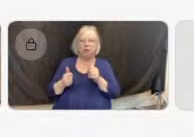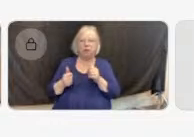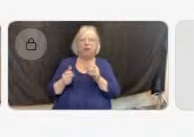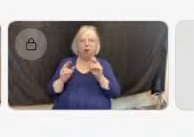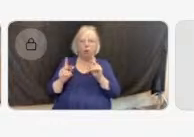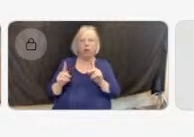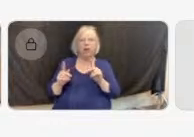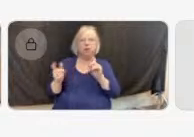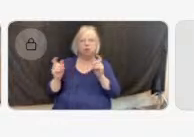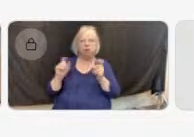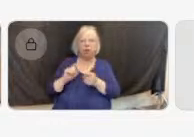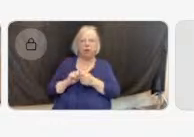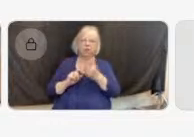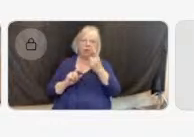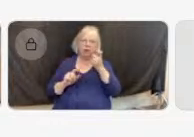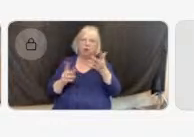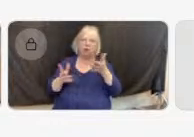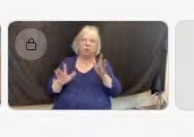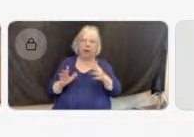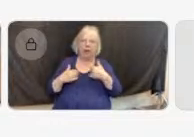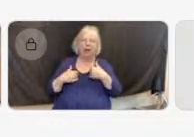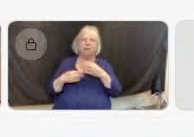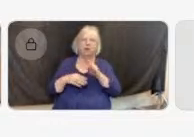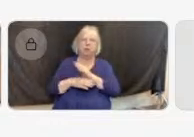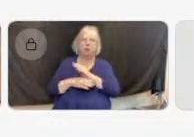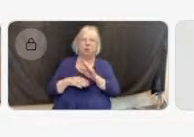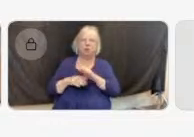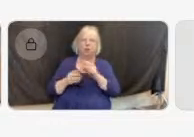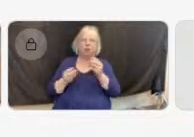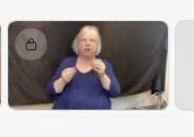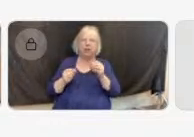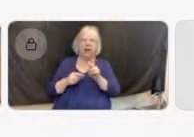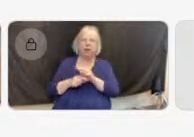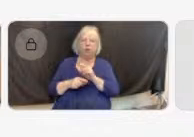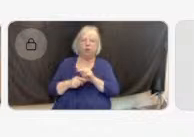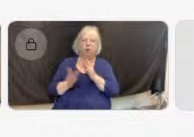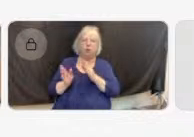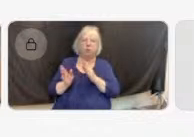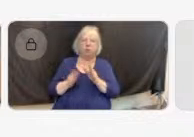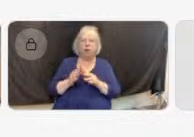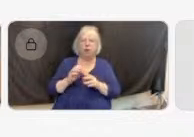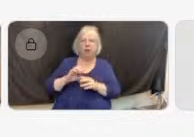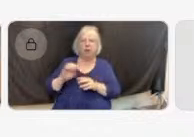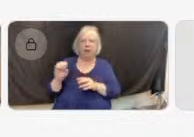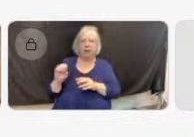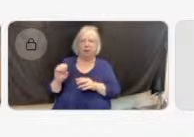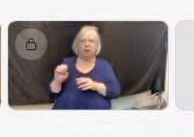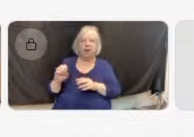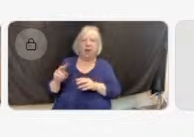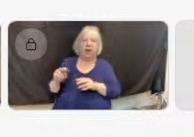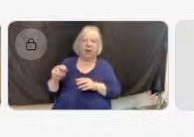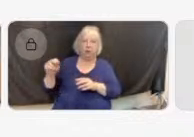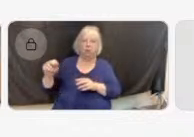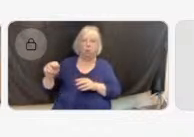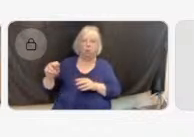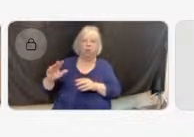area, since there is commercial on the land use plan immediately to the east on the north side of